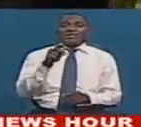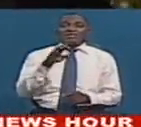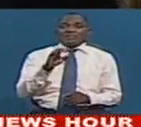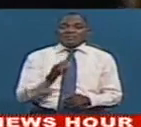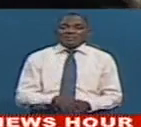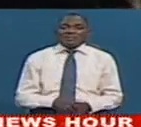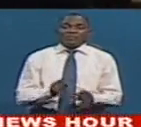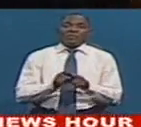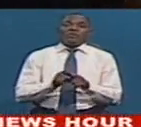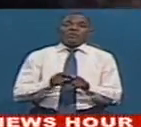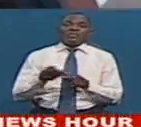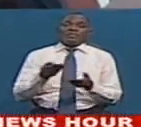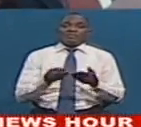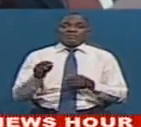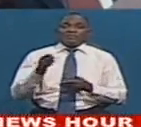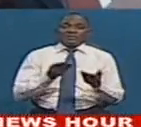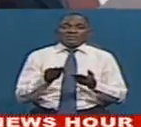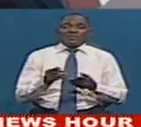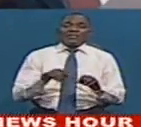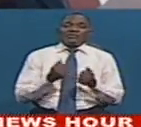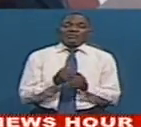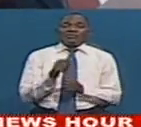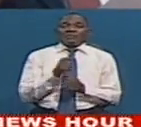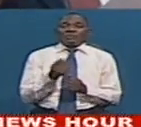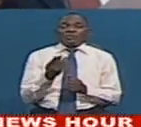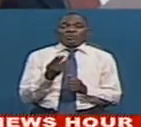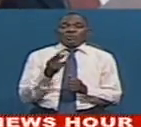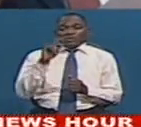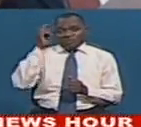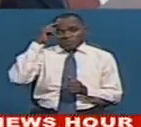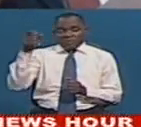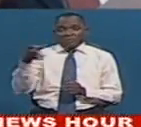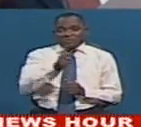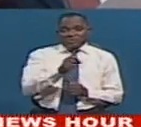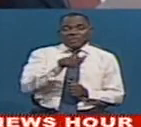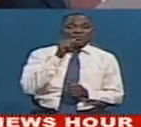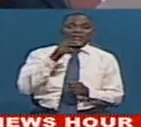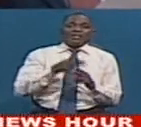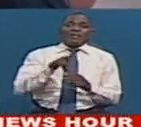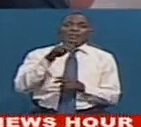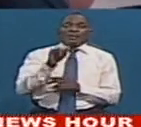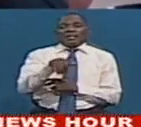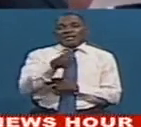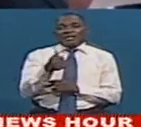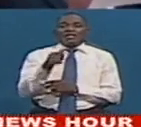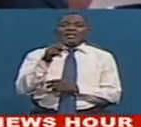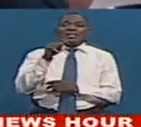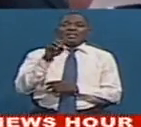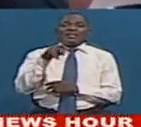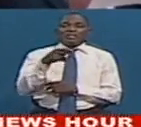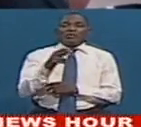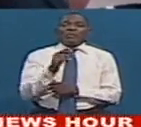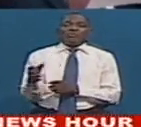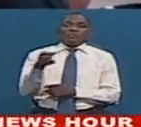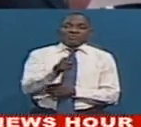Bampu Addo from the Civil Servants Association and two presidential nominees, Mrs. Mary Melda Amadu and Mr. Isaac Tete